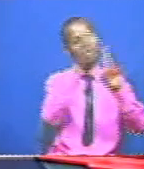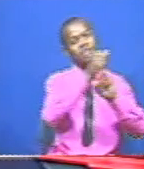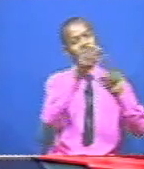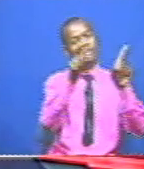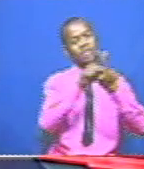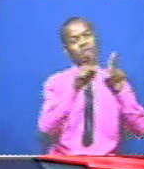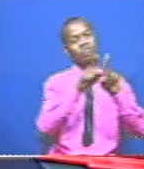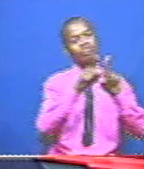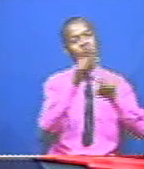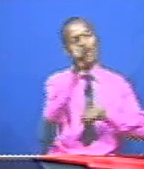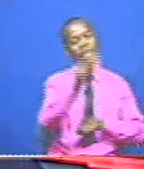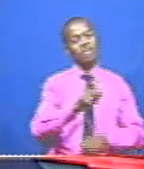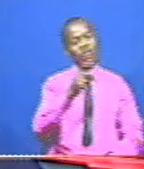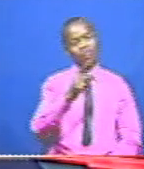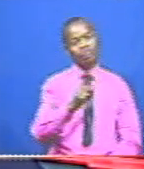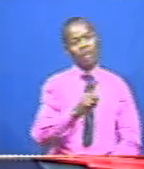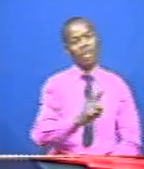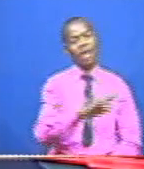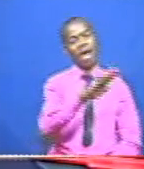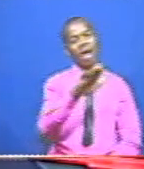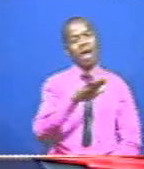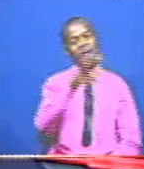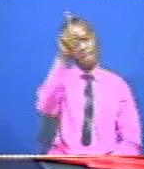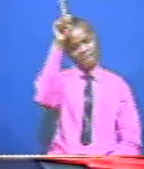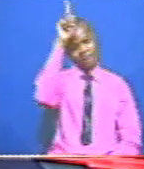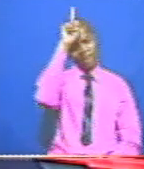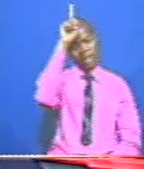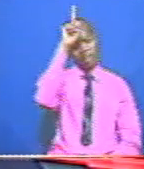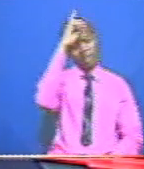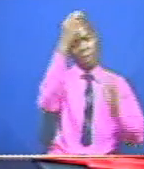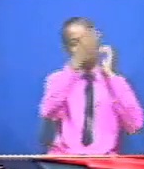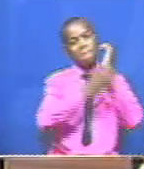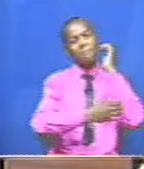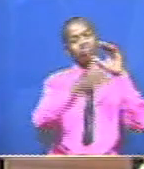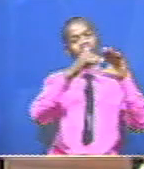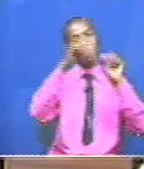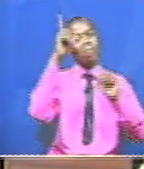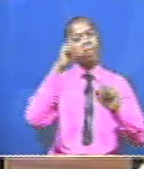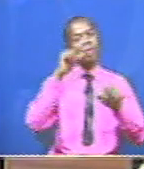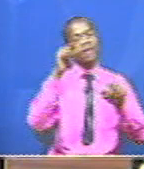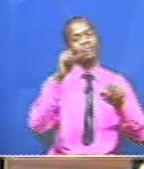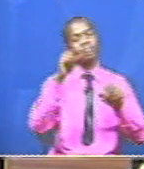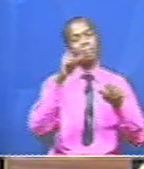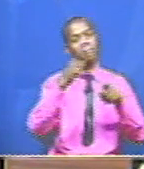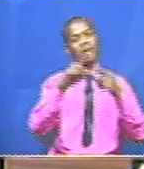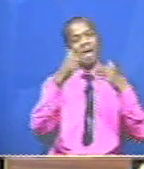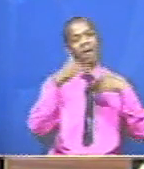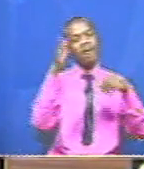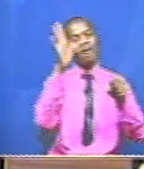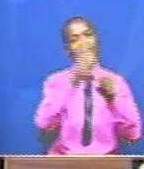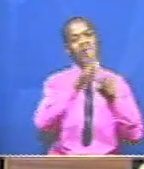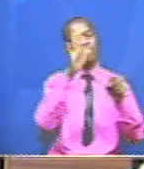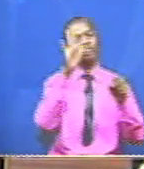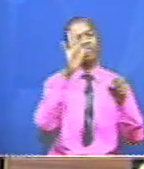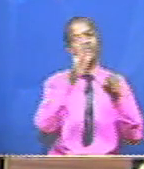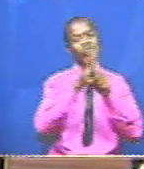region itself, some villages are extremely poor at the coast. Yet, as you said, we have a lot of potential